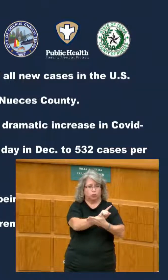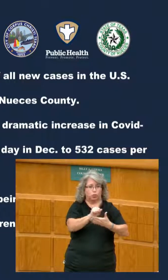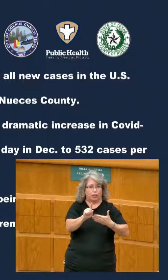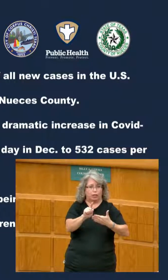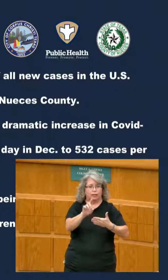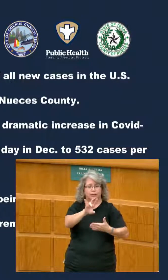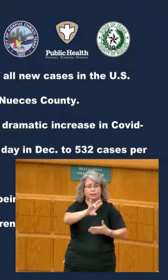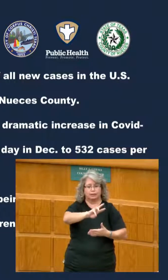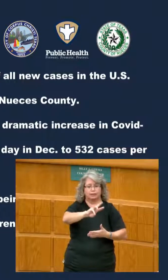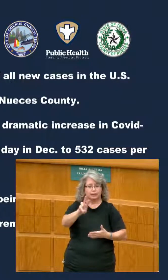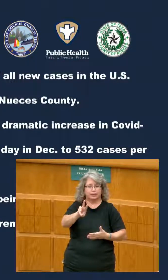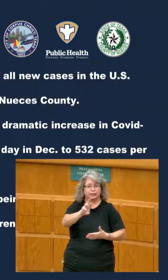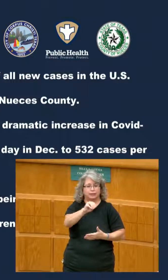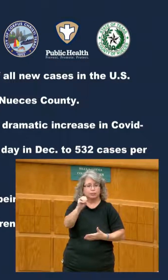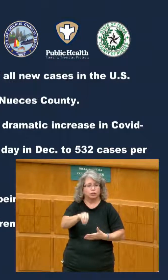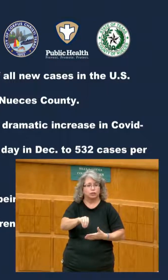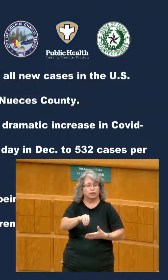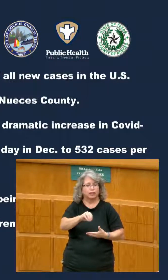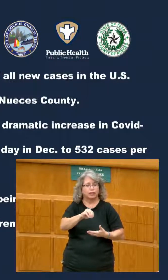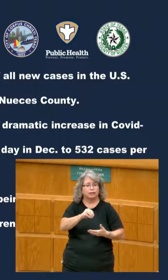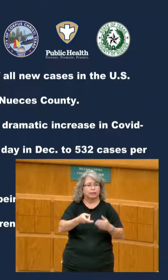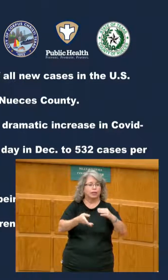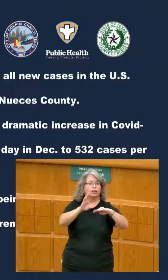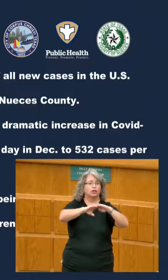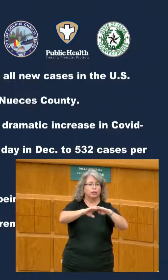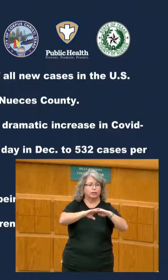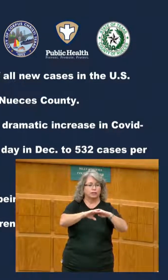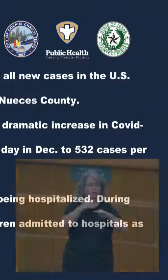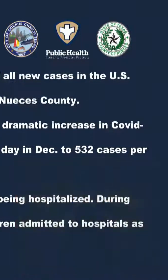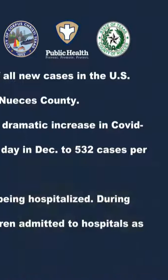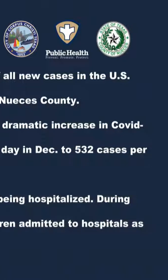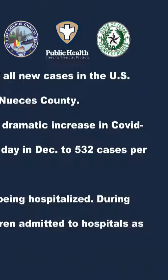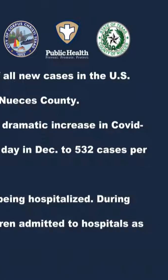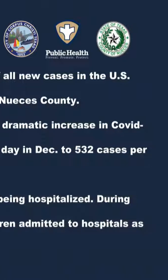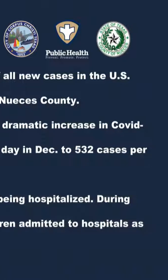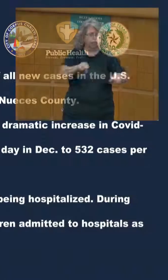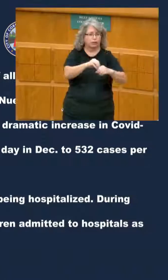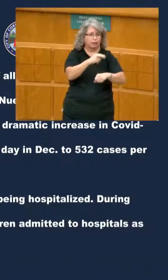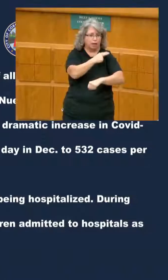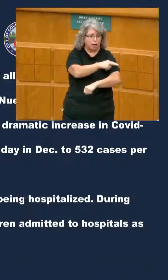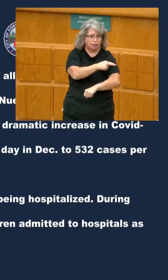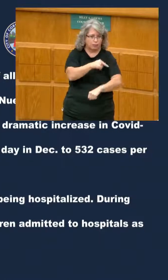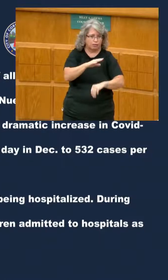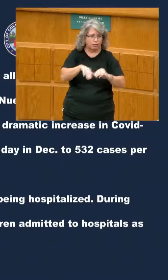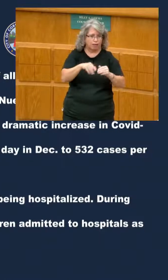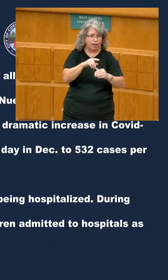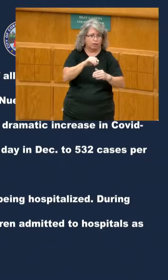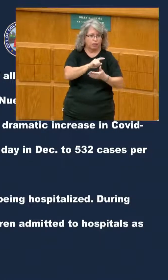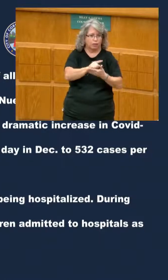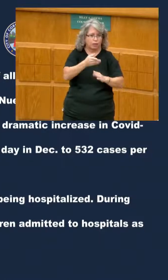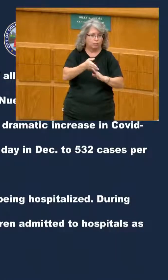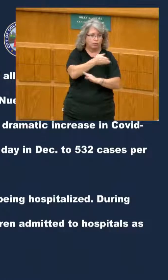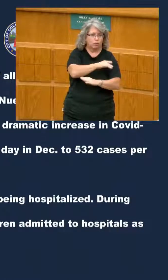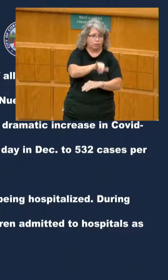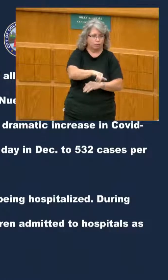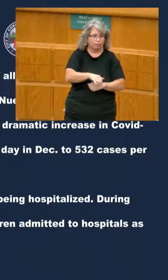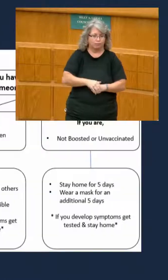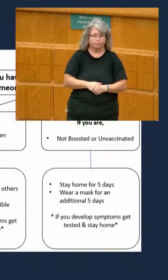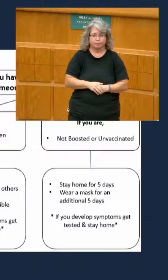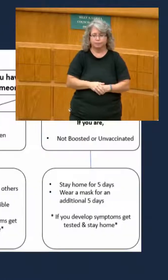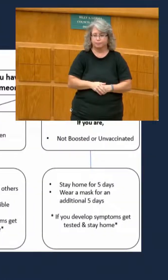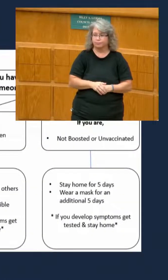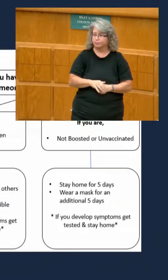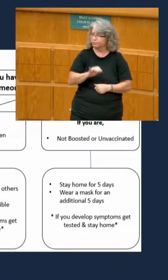66% increase in children admitted to the hospital from the previous week. Next slide. So this